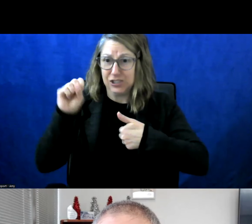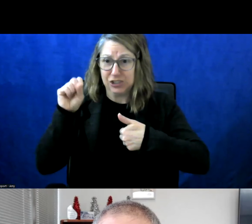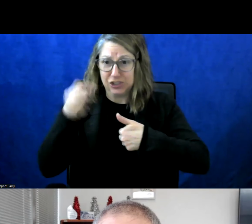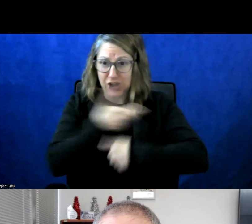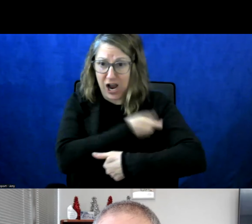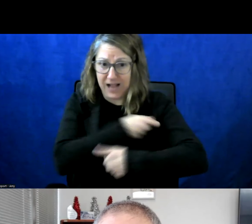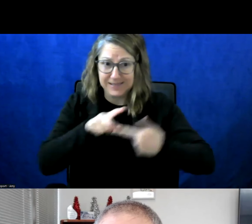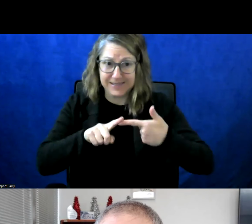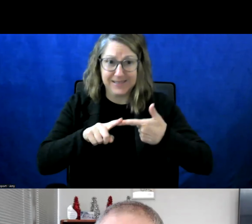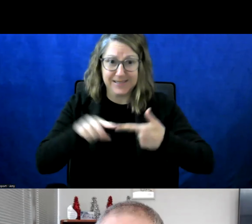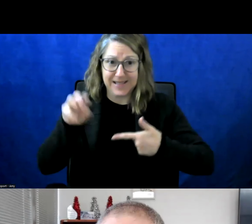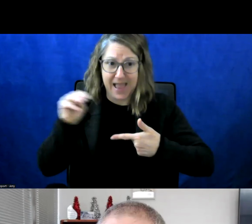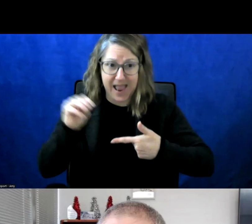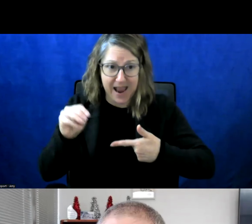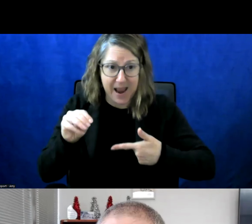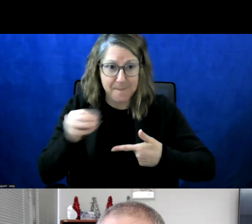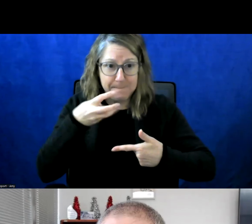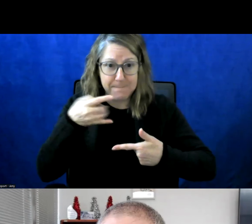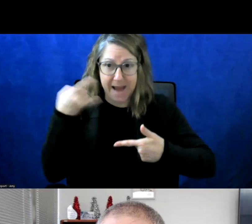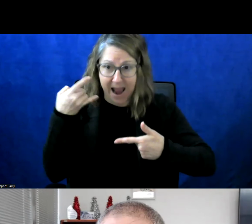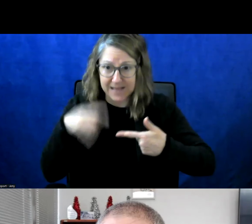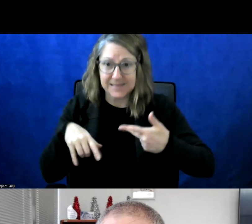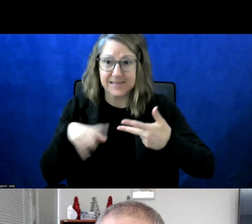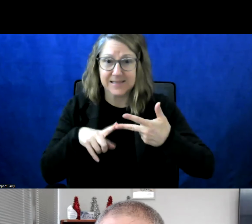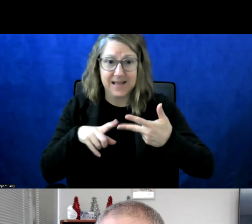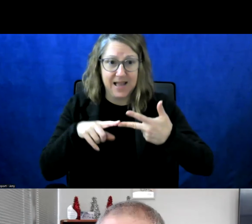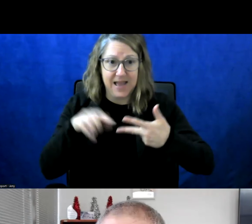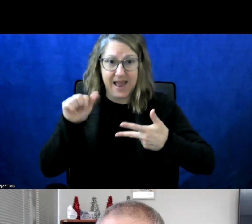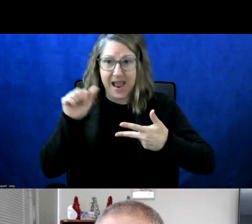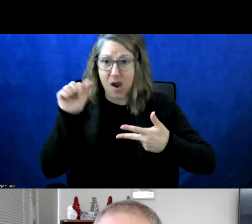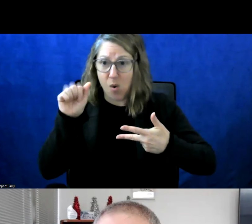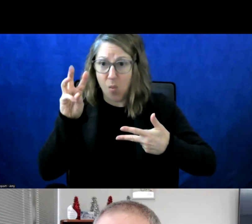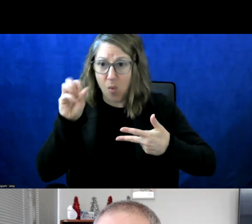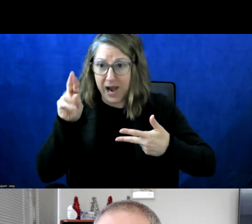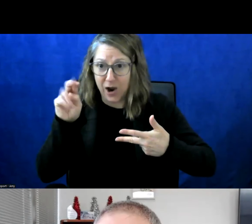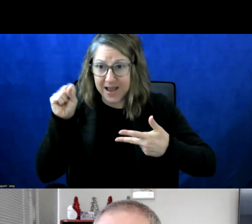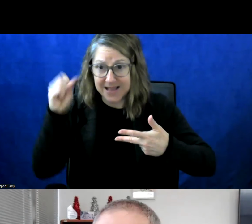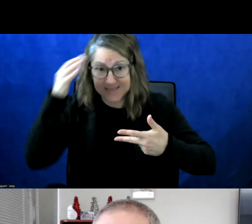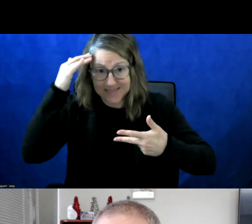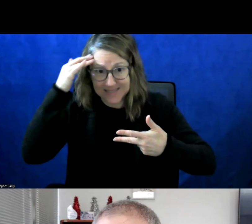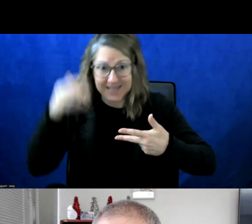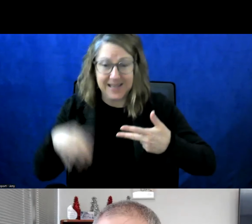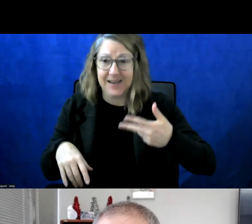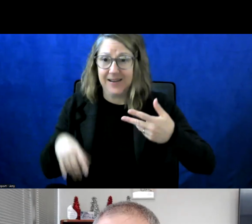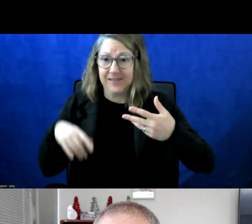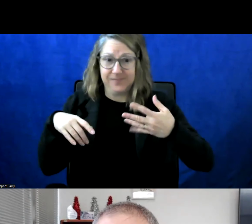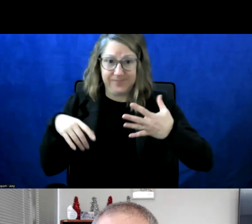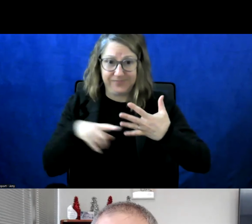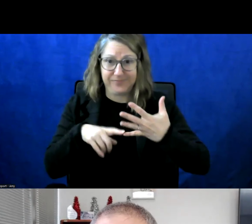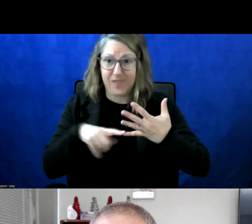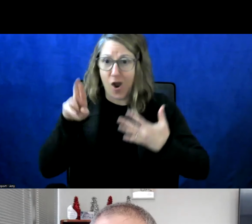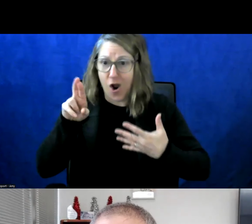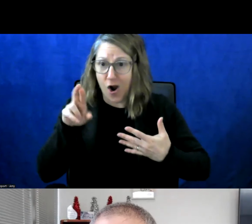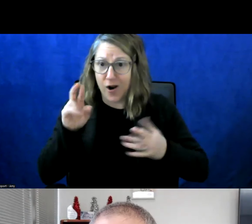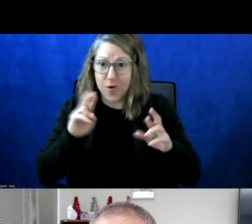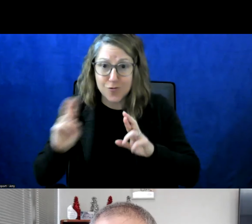for readiness, T for testing, E for education, which is our school system, and RX for treatment. I'm going to